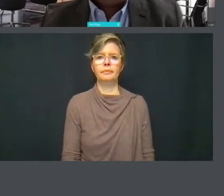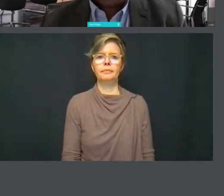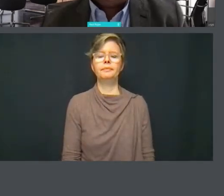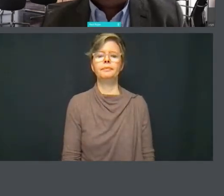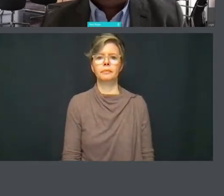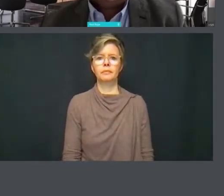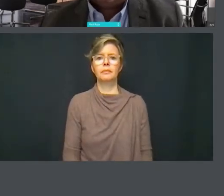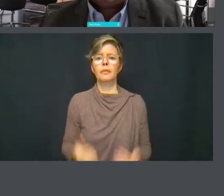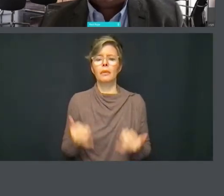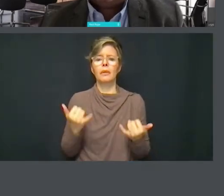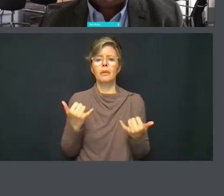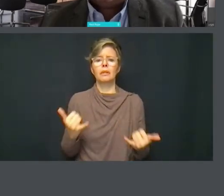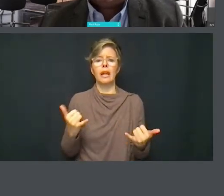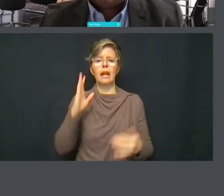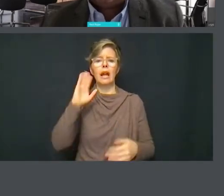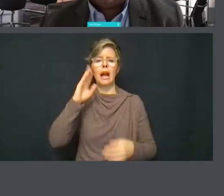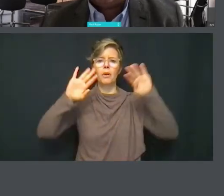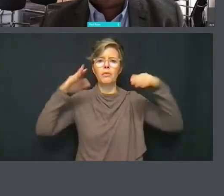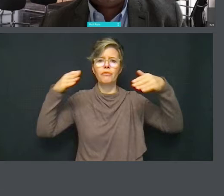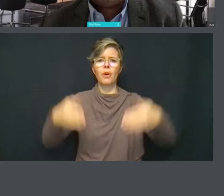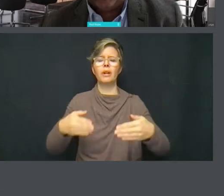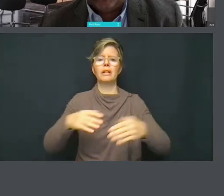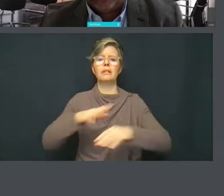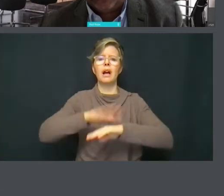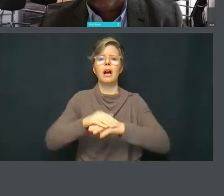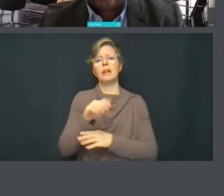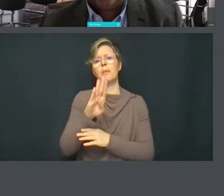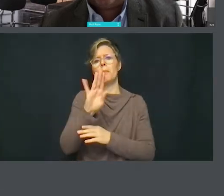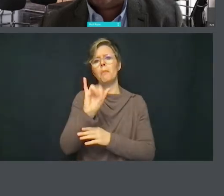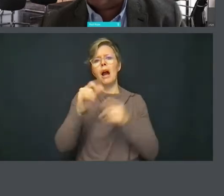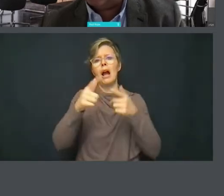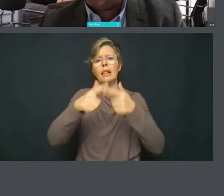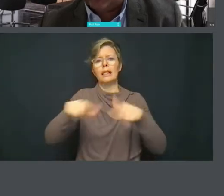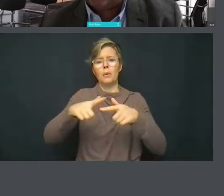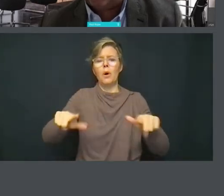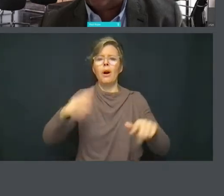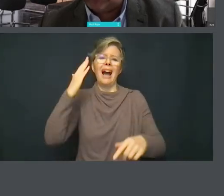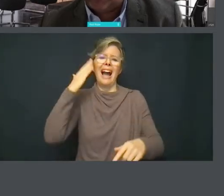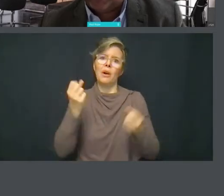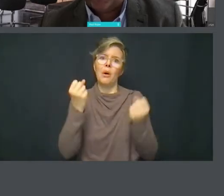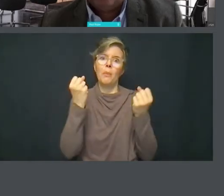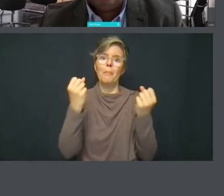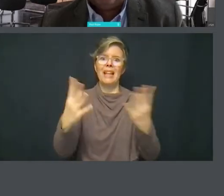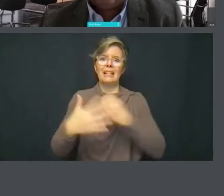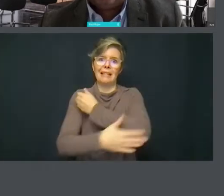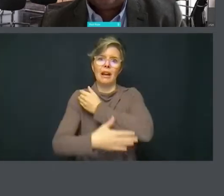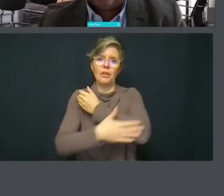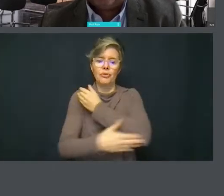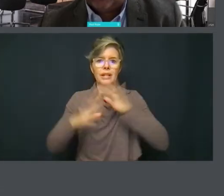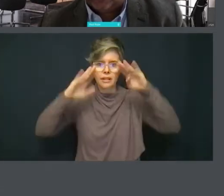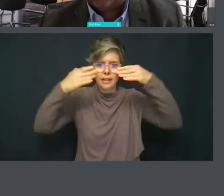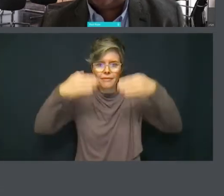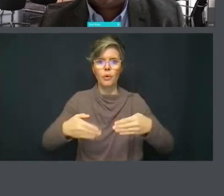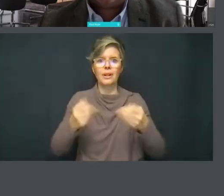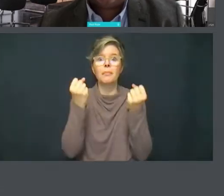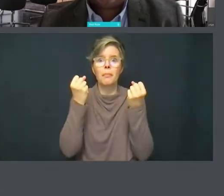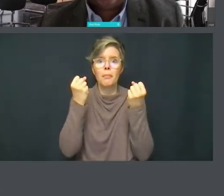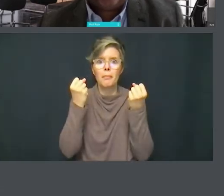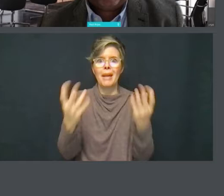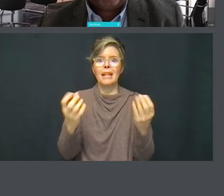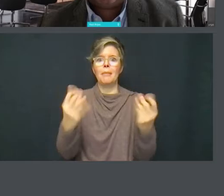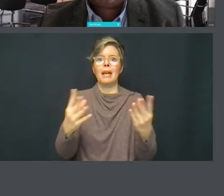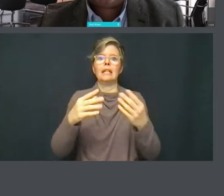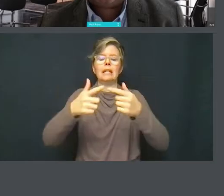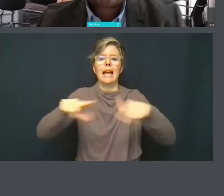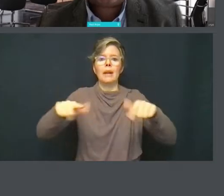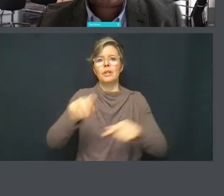on bilingualism, and I know in other parts of the world it's really more about multilingualism. I'm not going to touch on that as much today. But I think a lot of this information